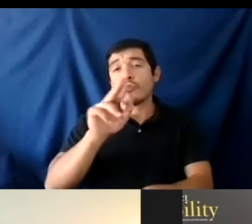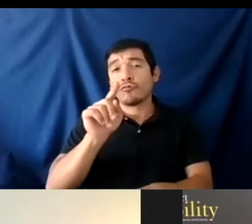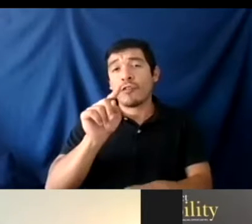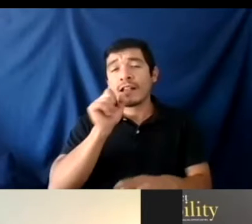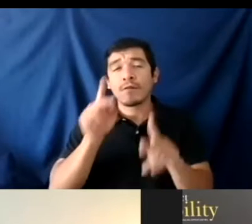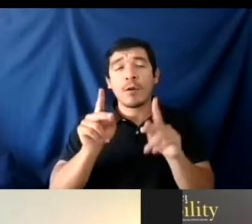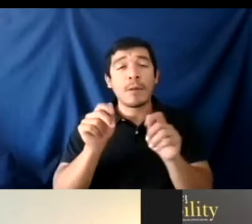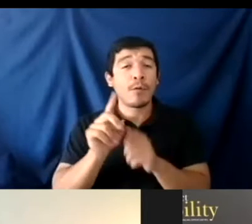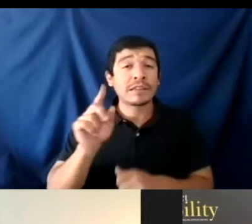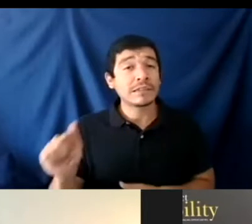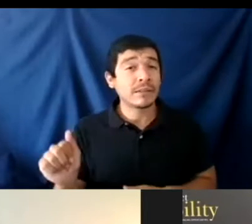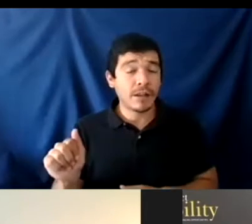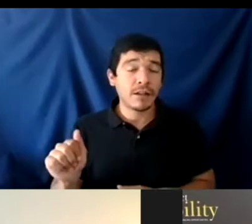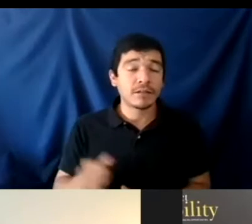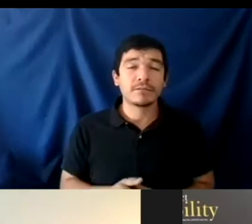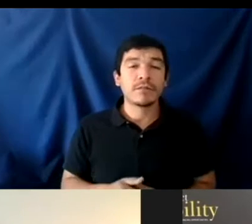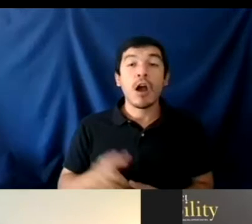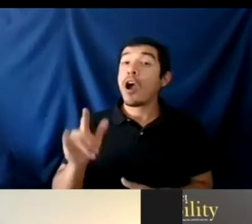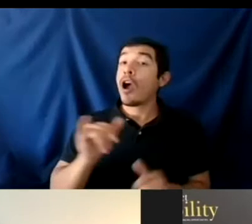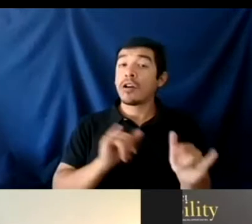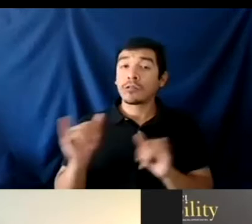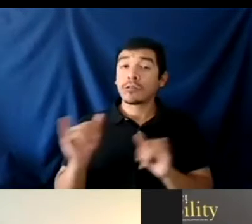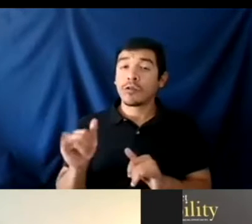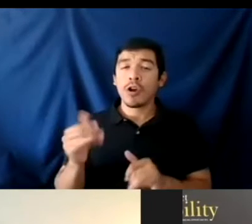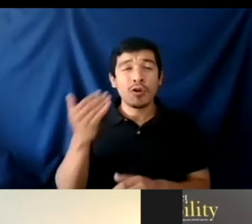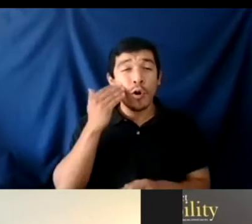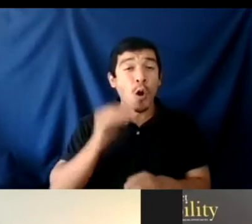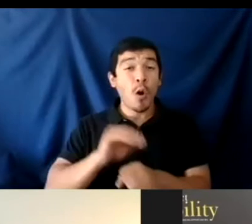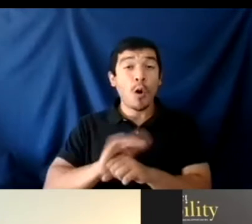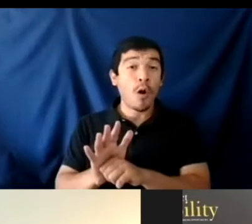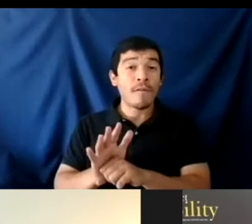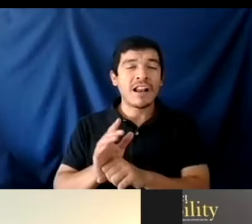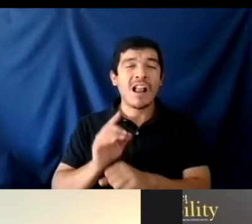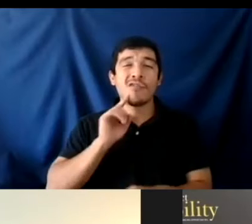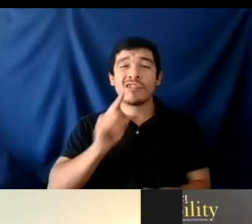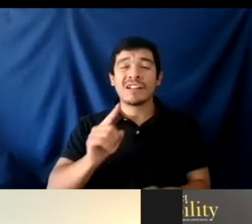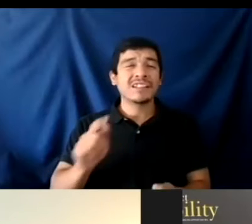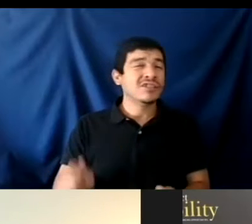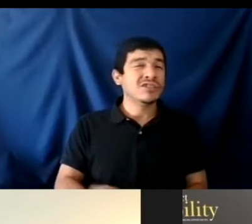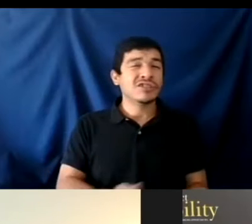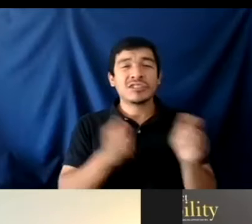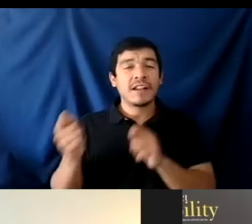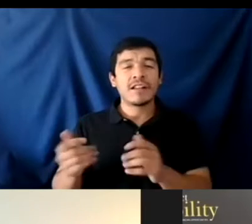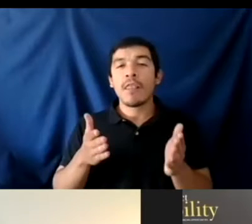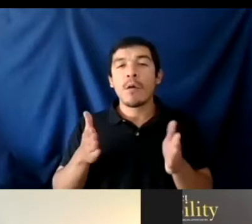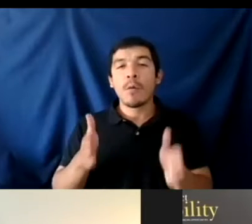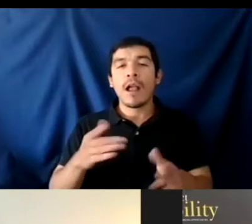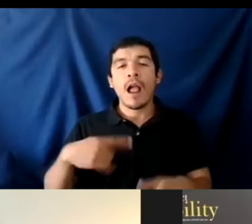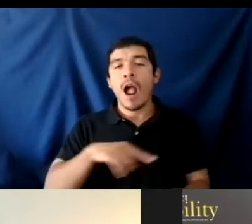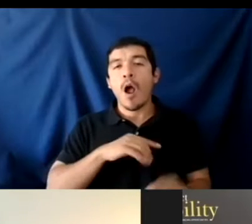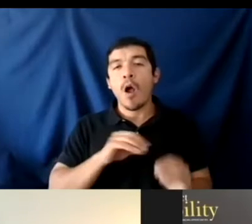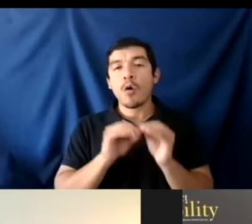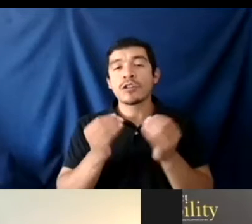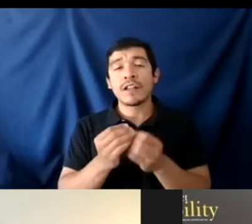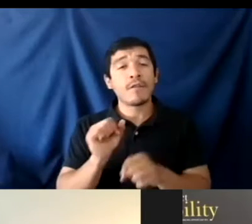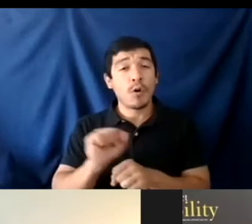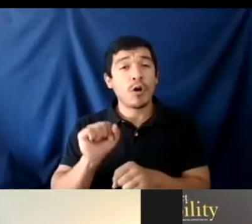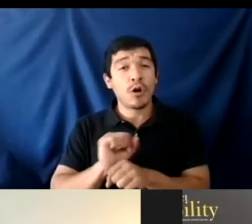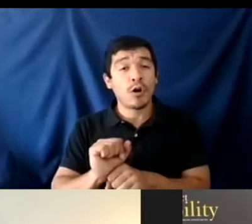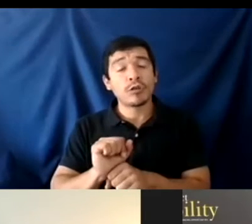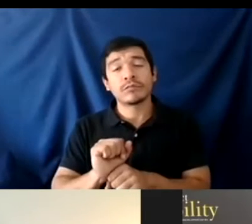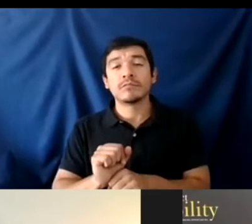disabilities. And also, the pandemic has dramatically shifted the way our organization operates,